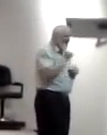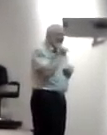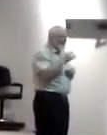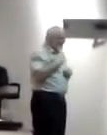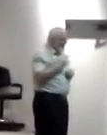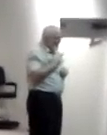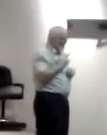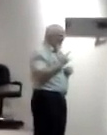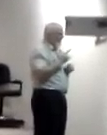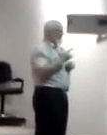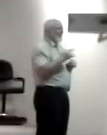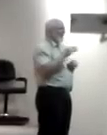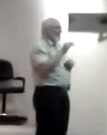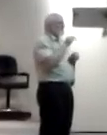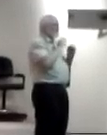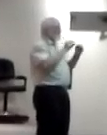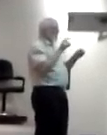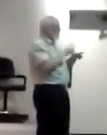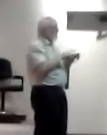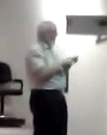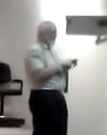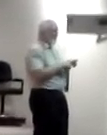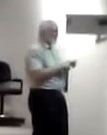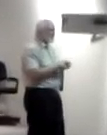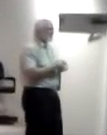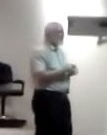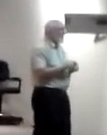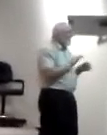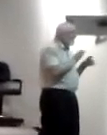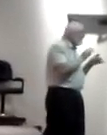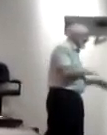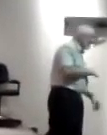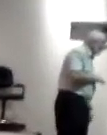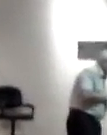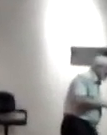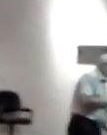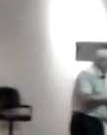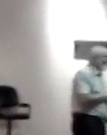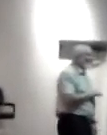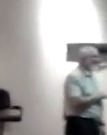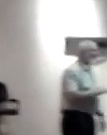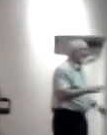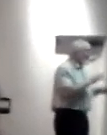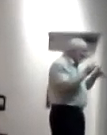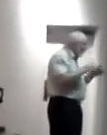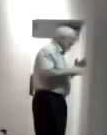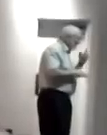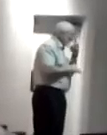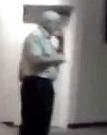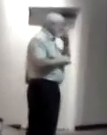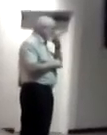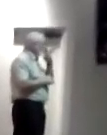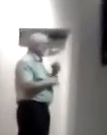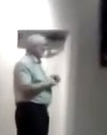I did not have my veggies that day. Well, it was horrible. It was